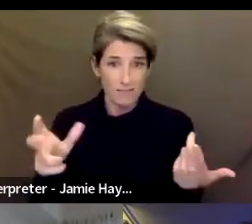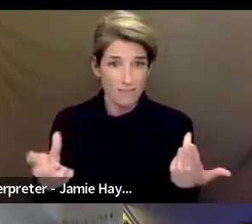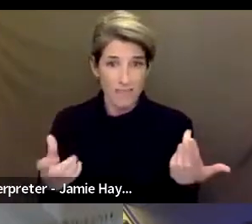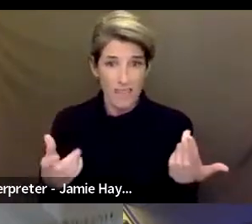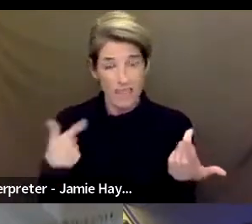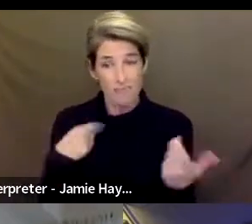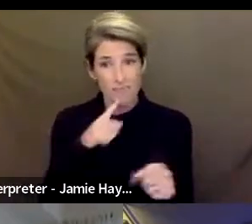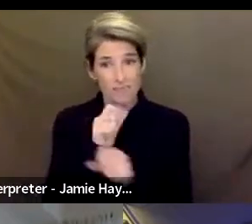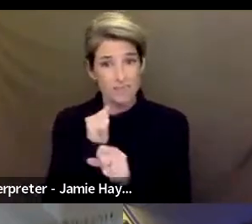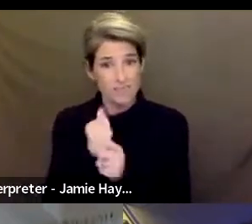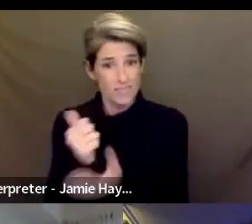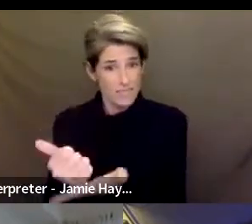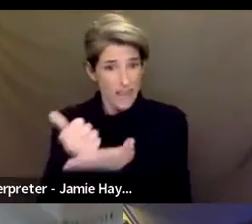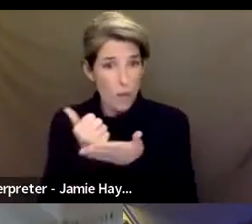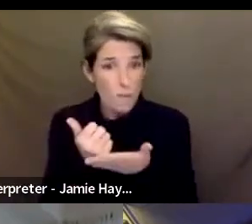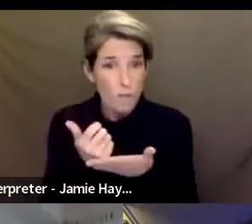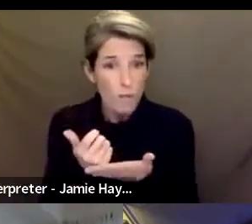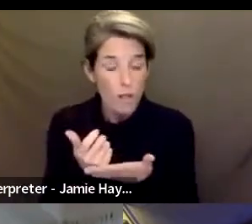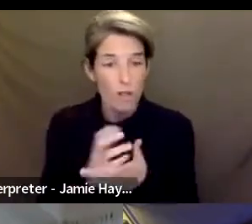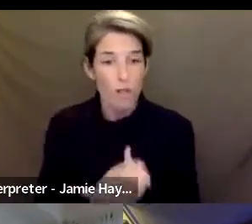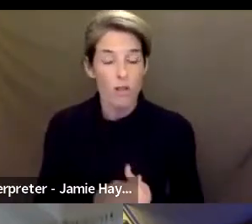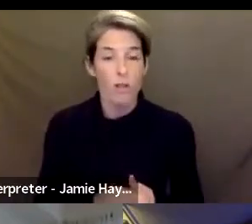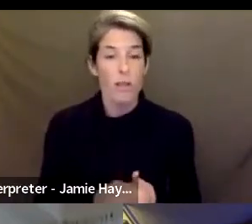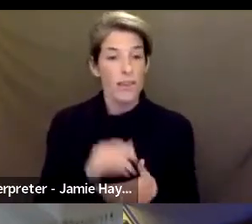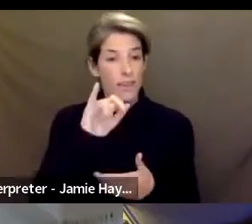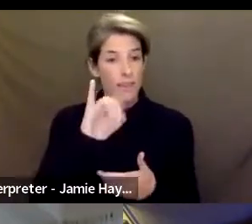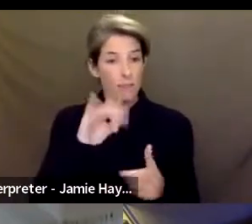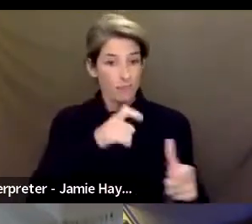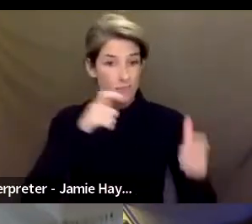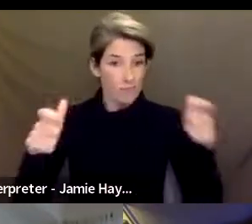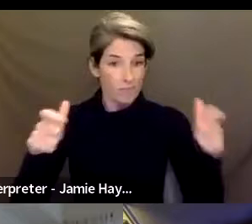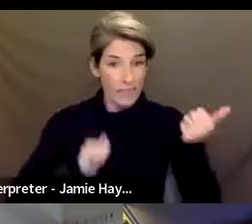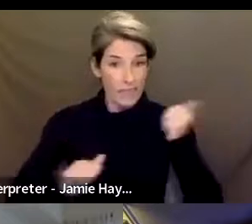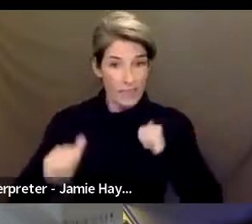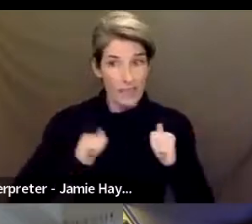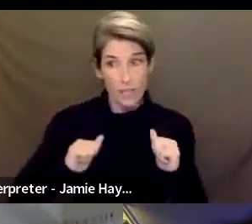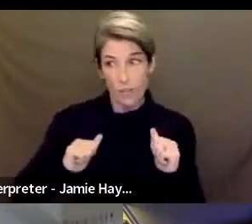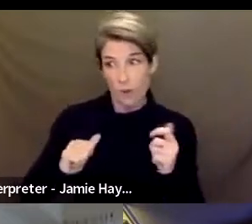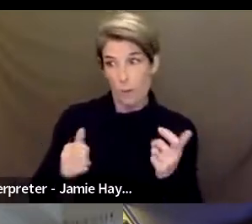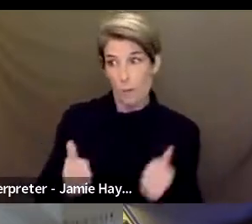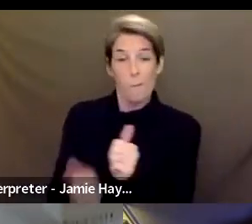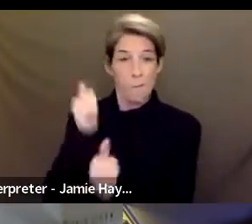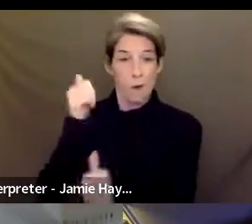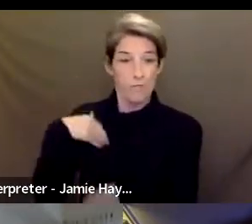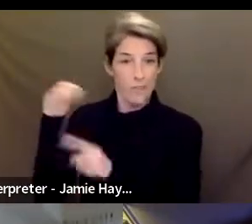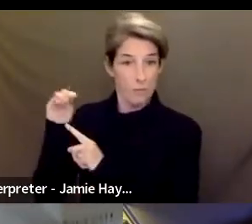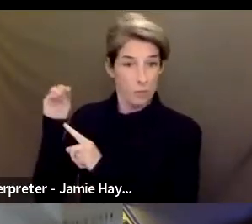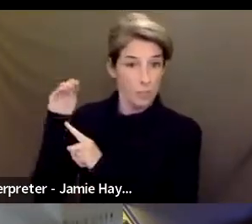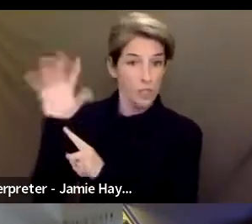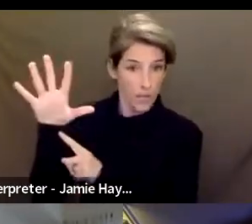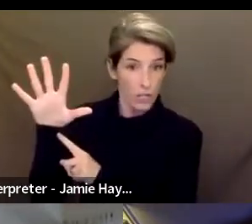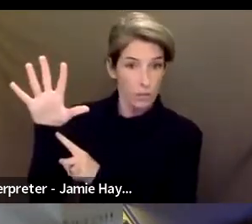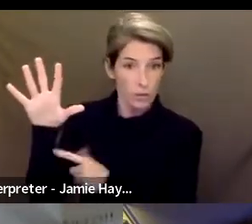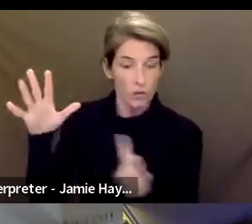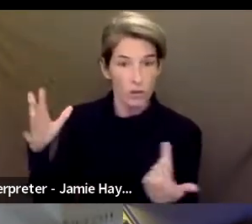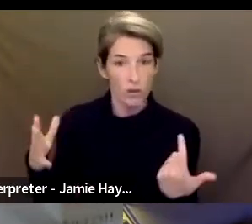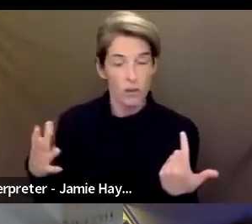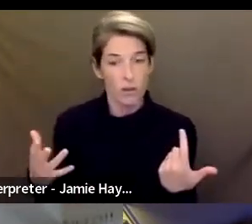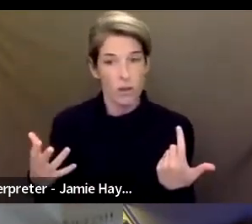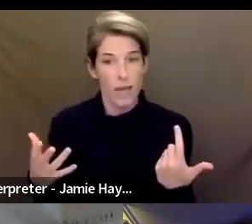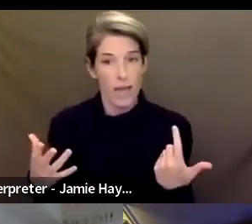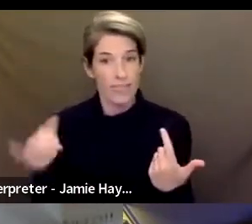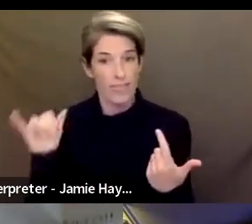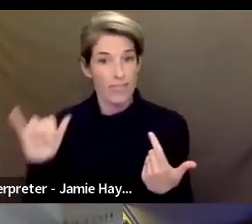I shouldn't say that. Most bigger theaters probably have some projector that they can do, and it helps everyone. It doesn't just make it accessible to people who